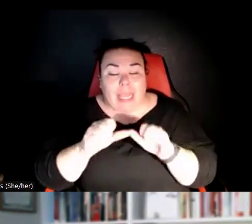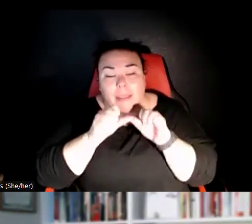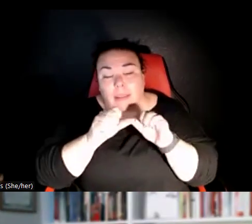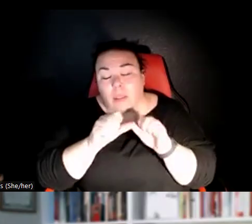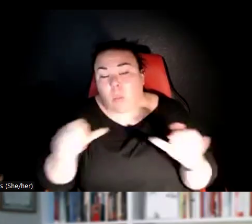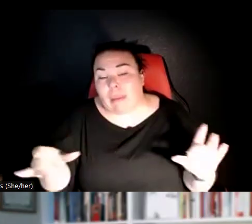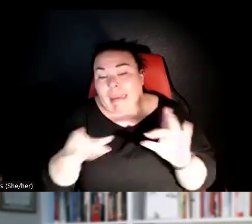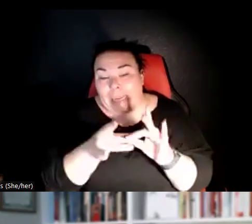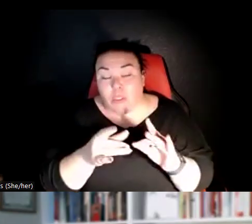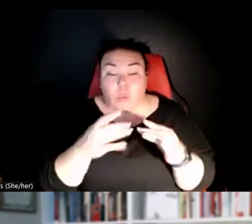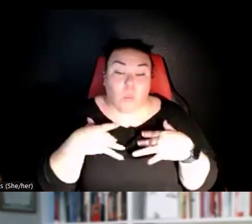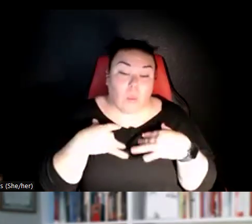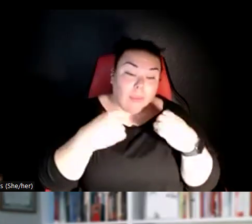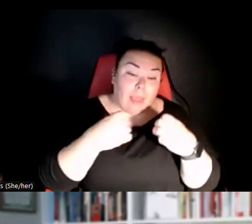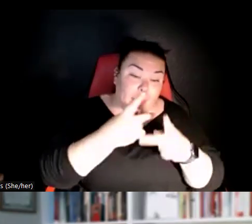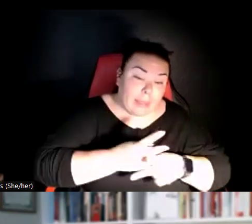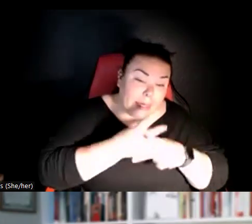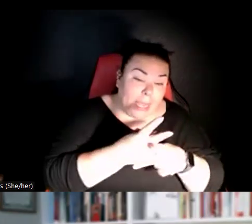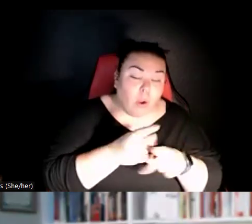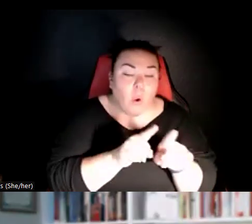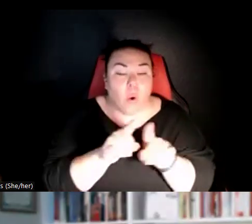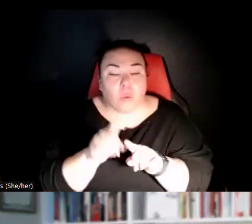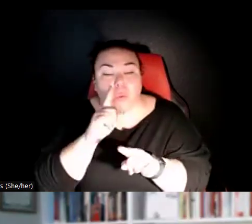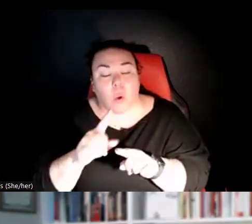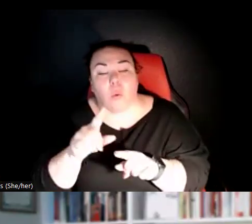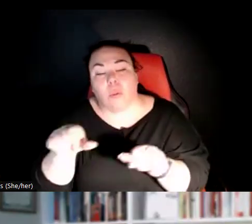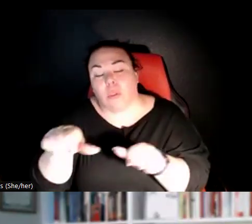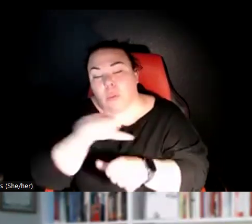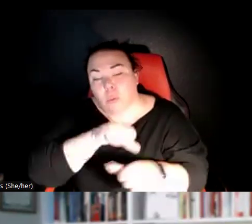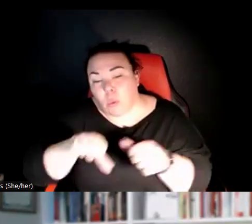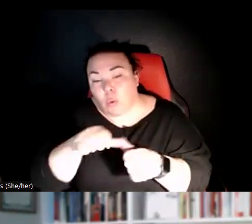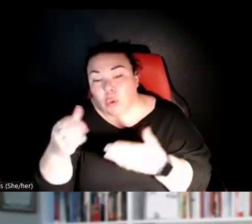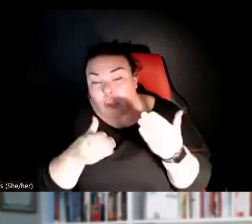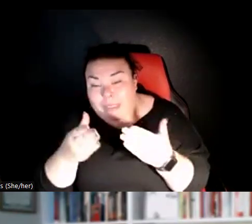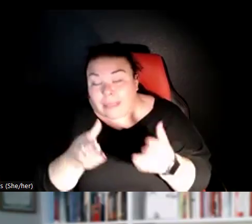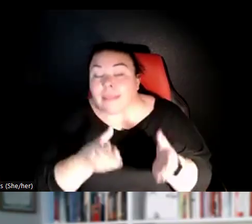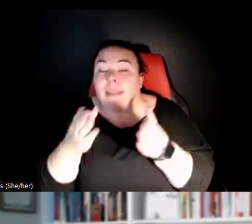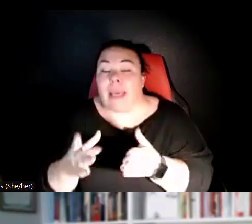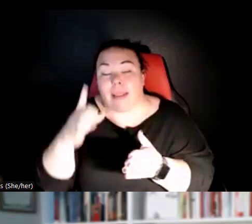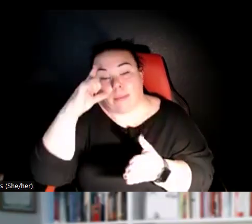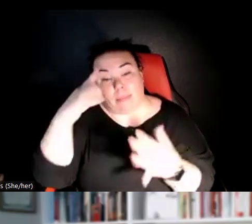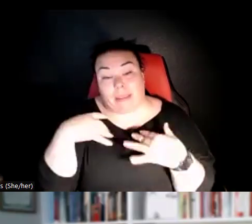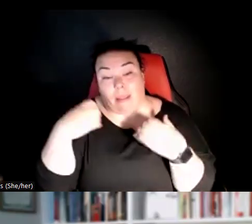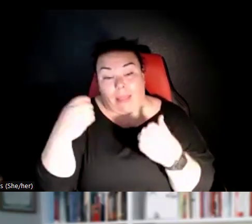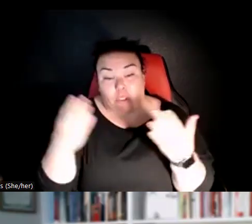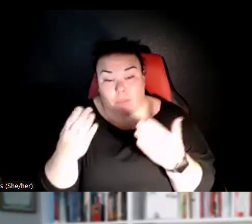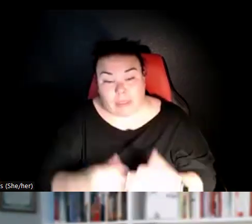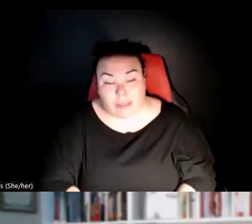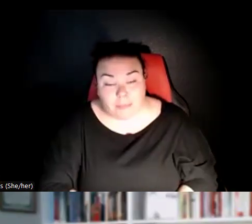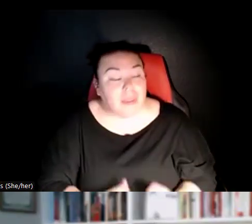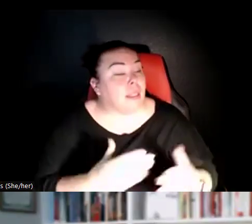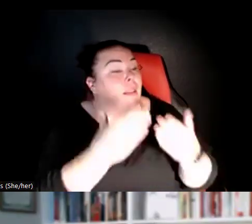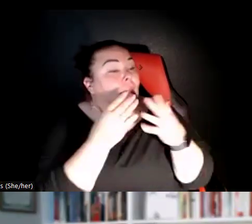to healthcare and social services, mental health services. Great. Thank you so much. So before we pop up